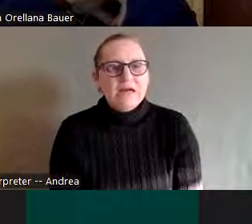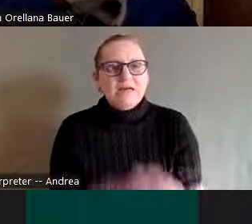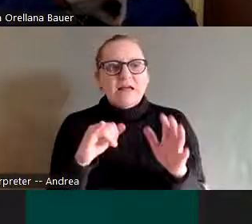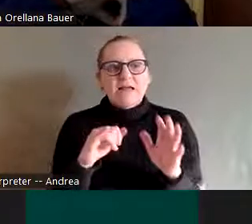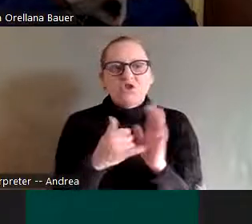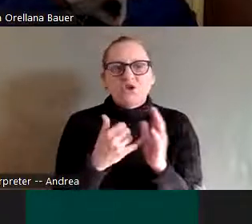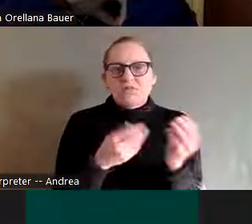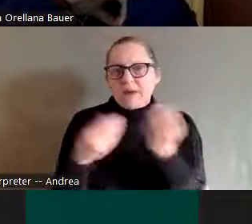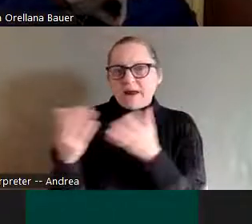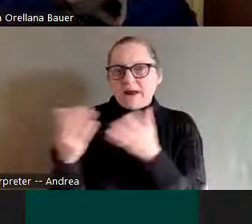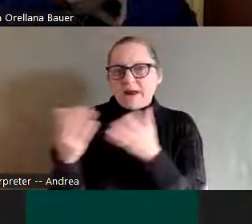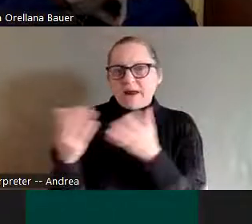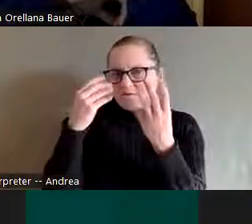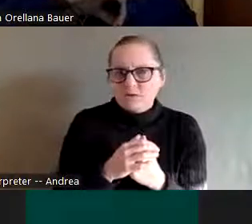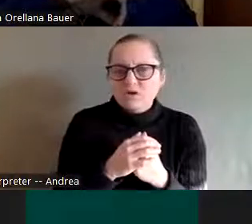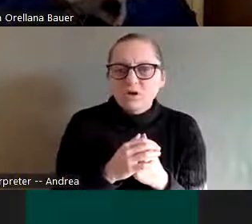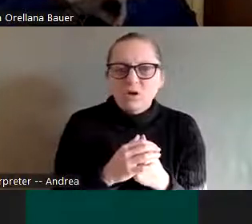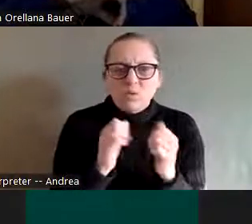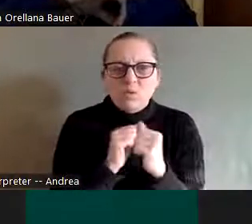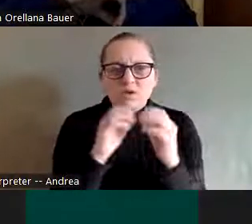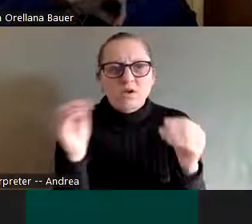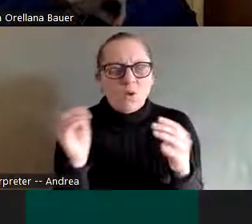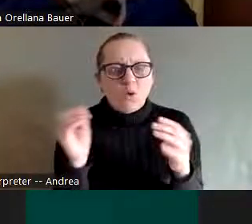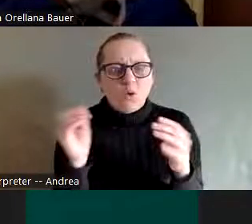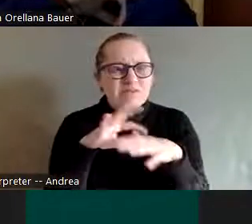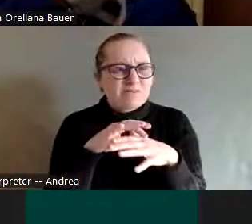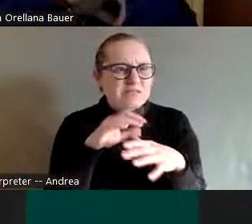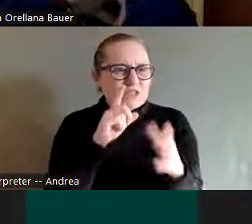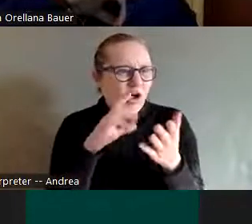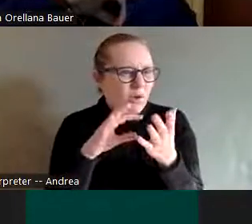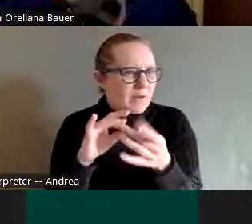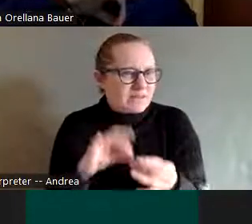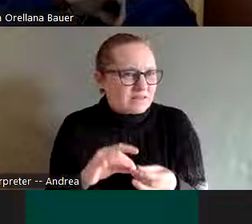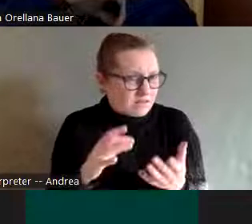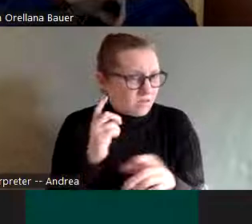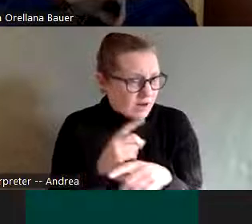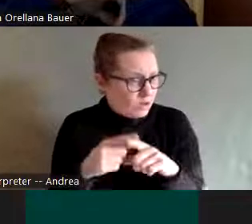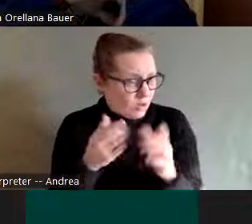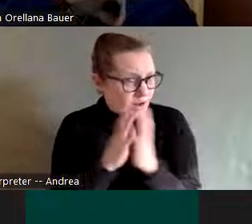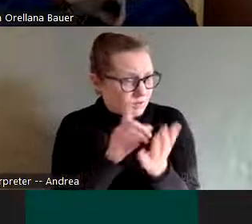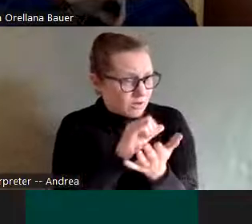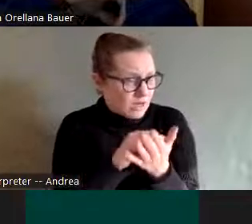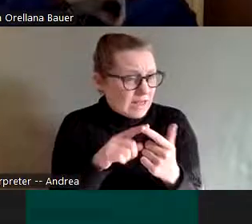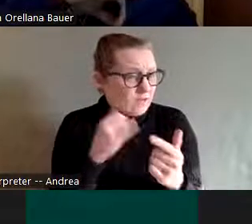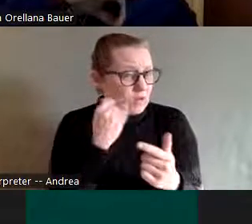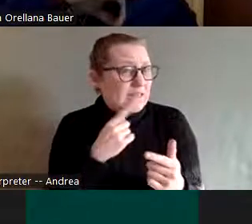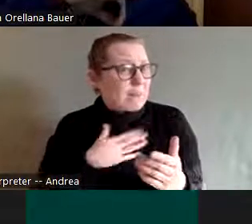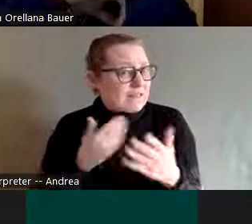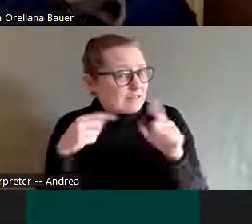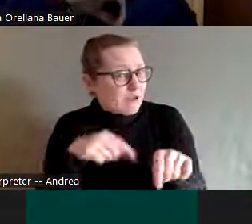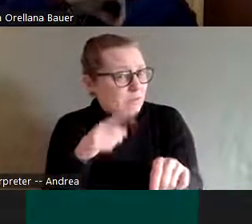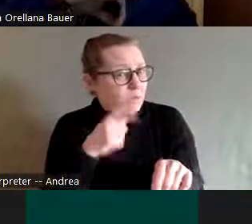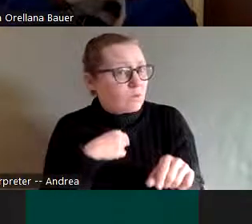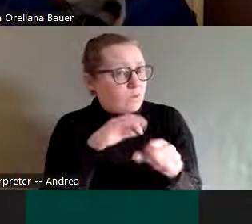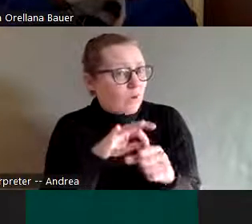along information that has no kind of substantive commentary. Is that what you're asking about? If you're saying, please come because we're gonna vote